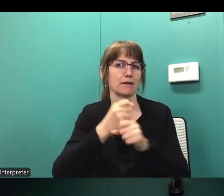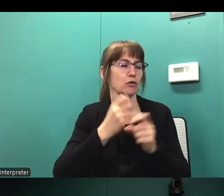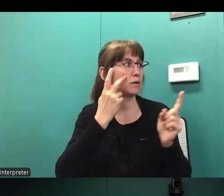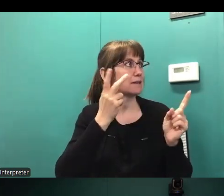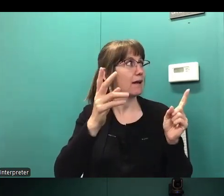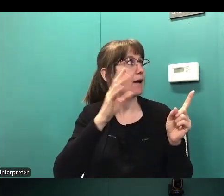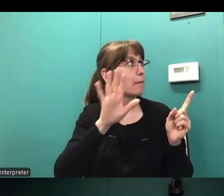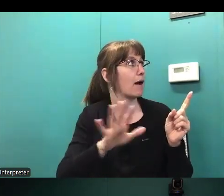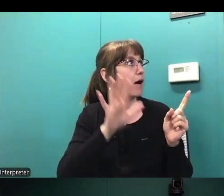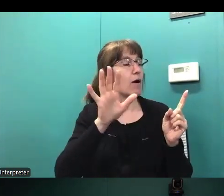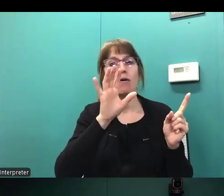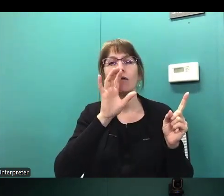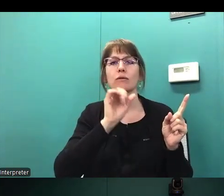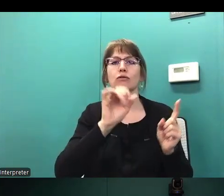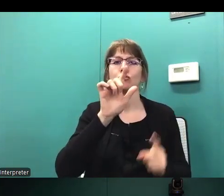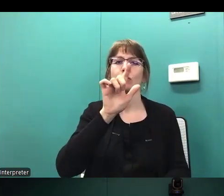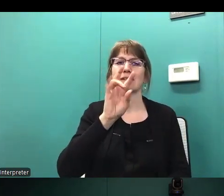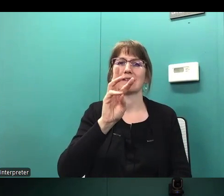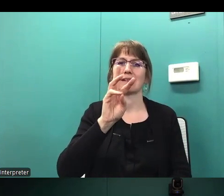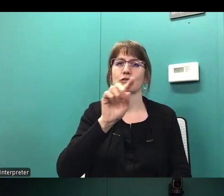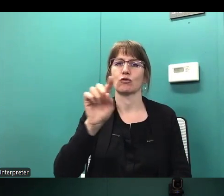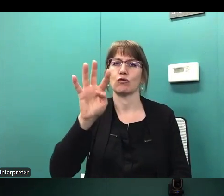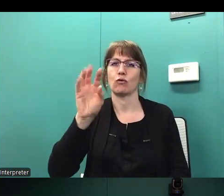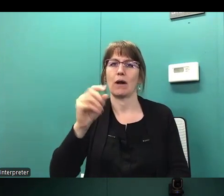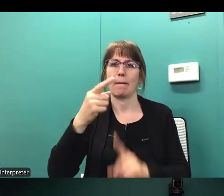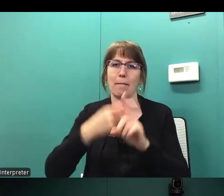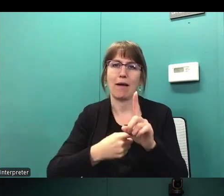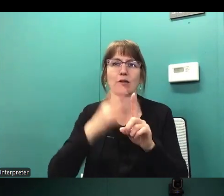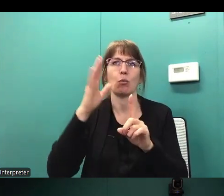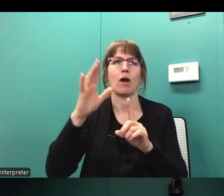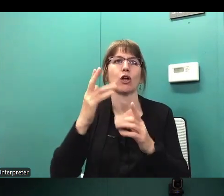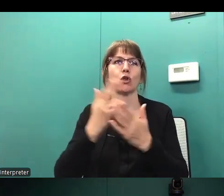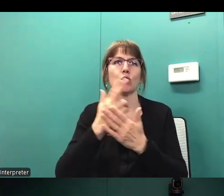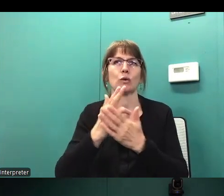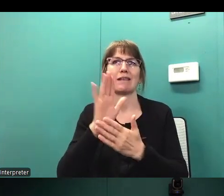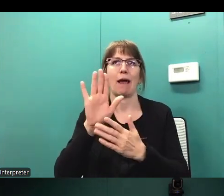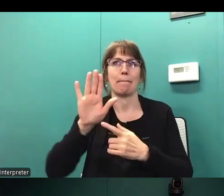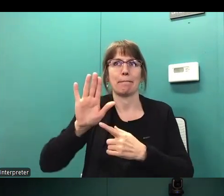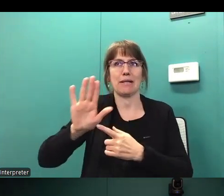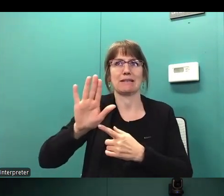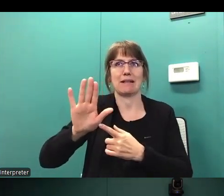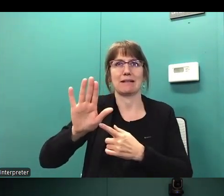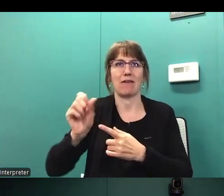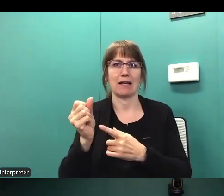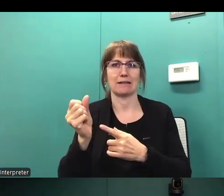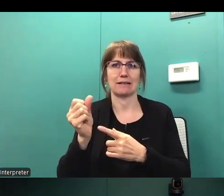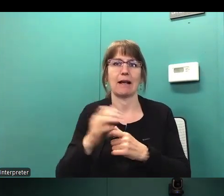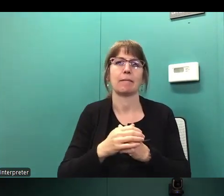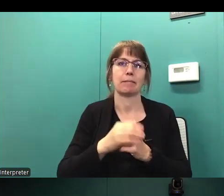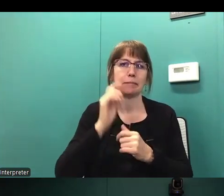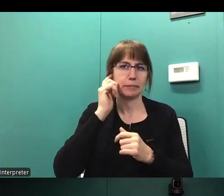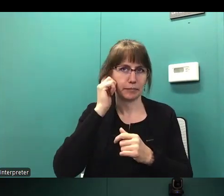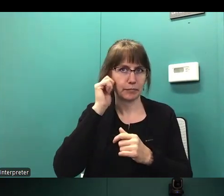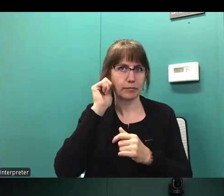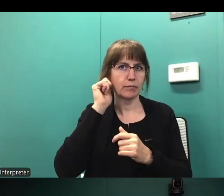age 20 or 26 to 40 months, a child should be using the possessive S. And by 26 to 48 months, I mean,